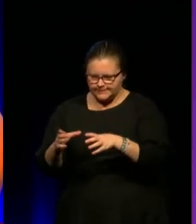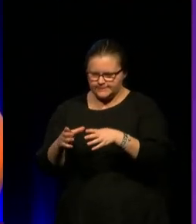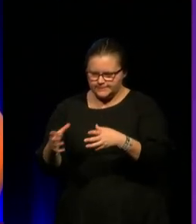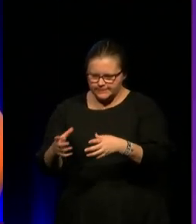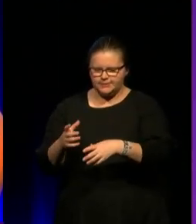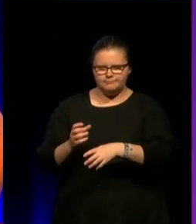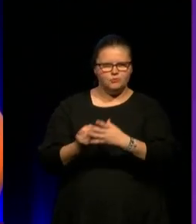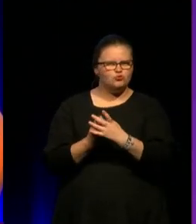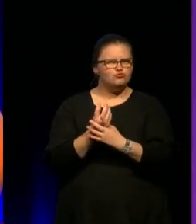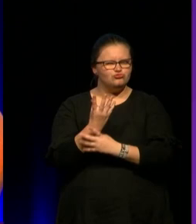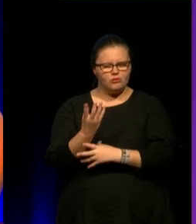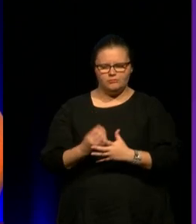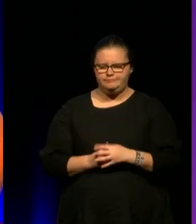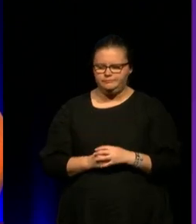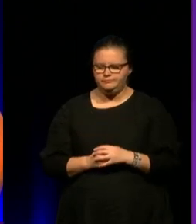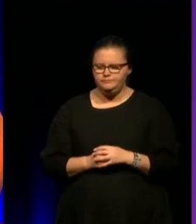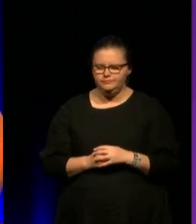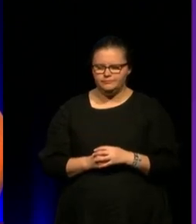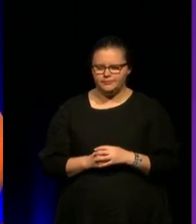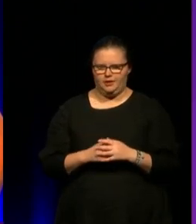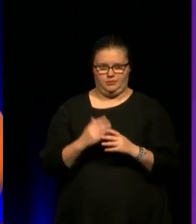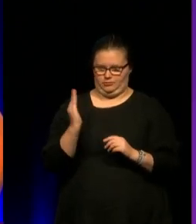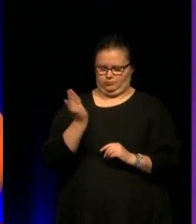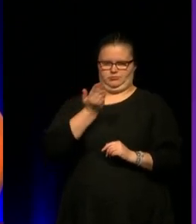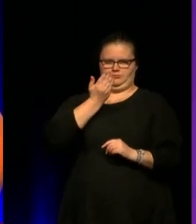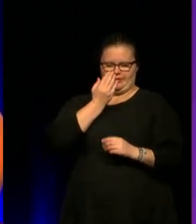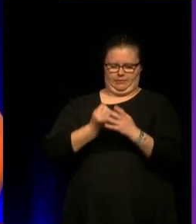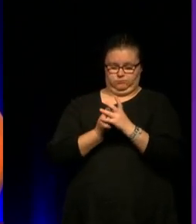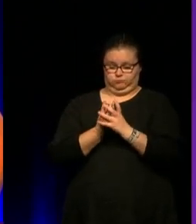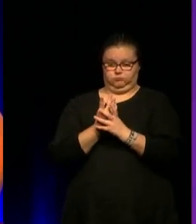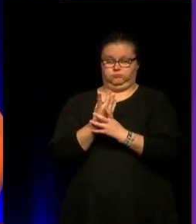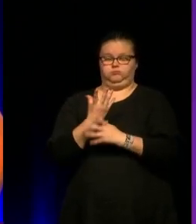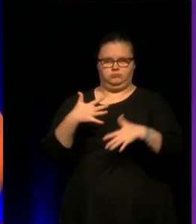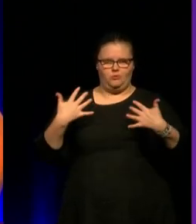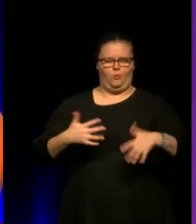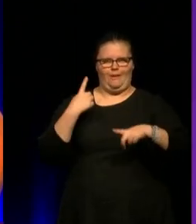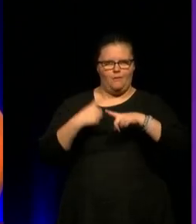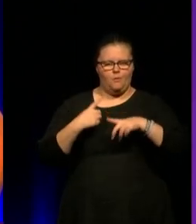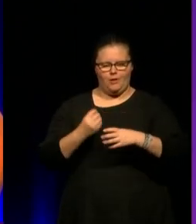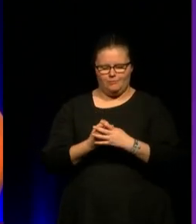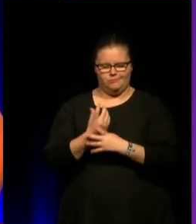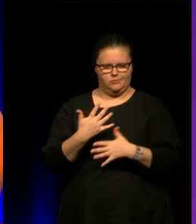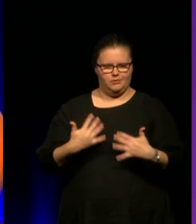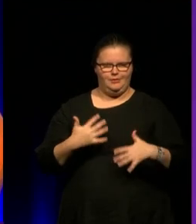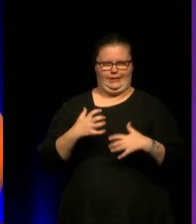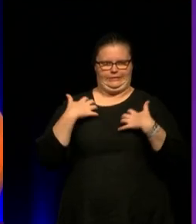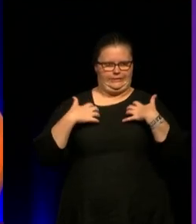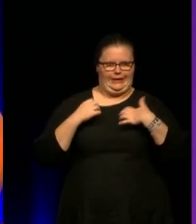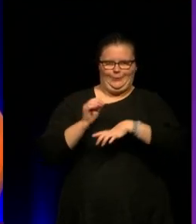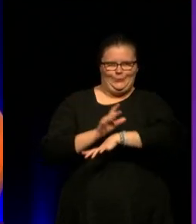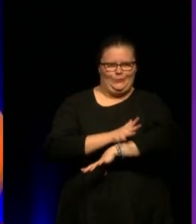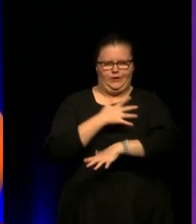And of late we've gone through a incredibly rapid growth phase, which has been exciting and thrilling